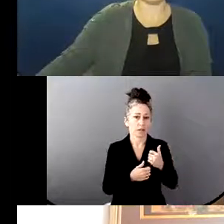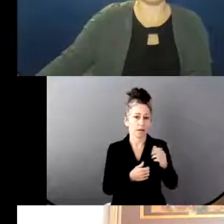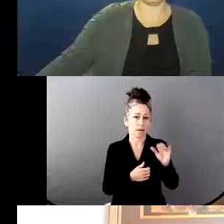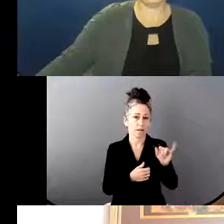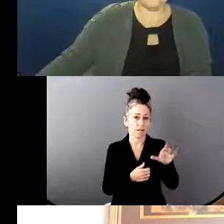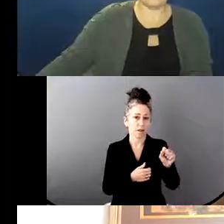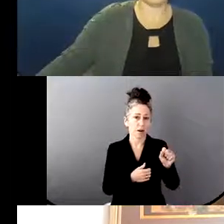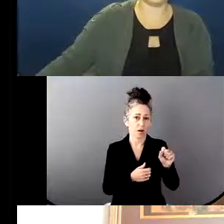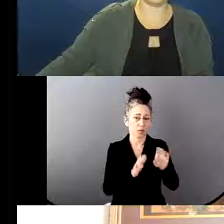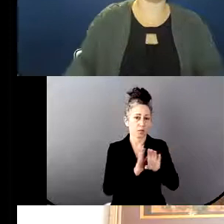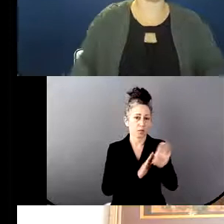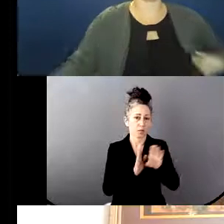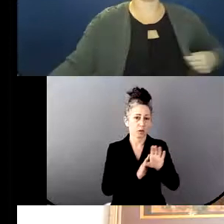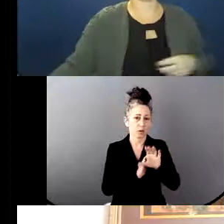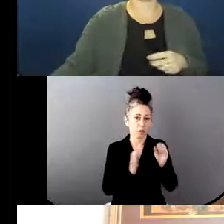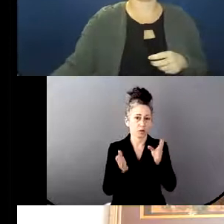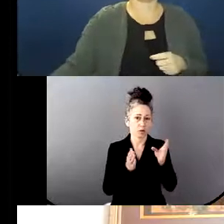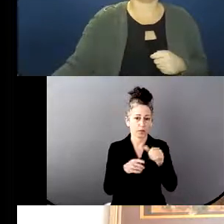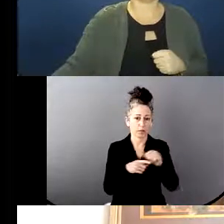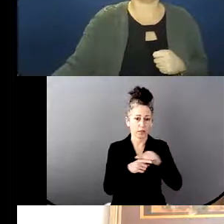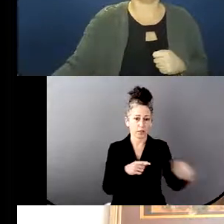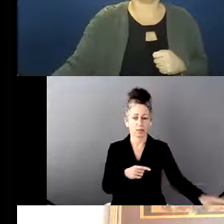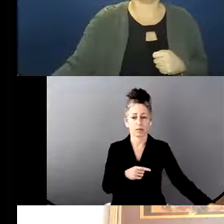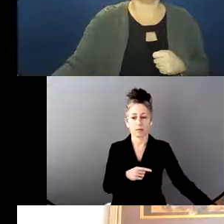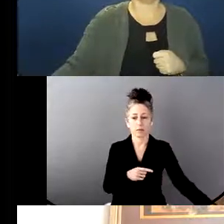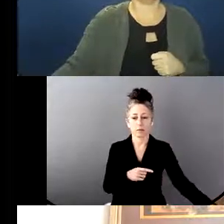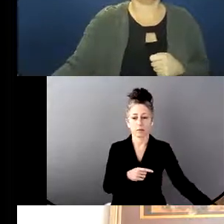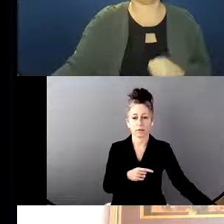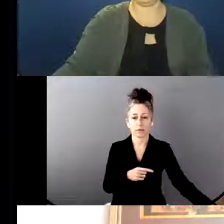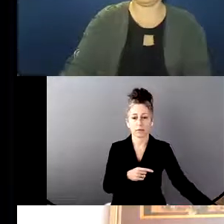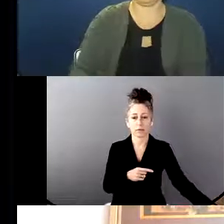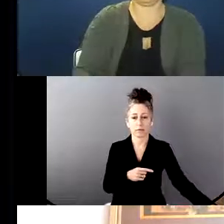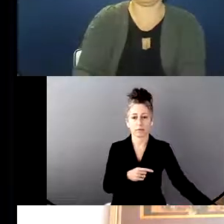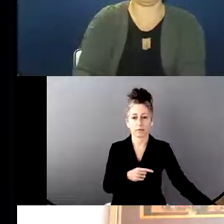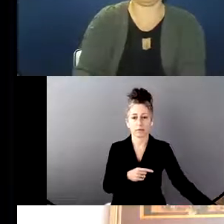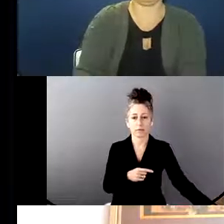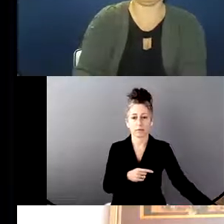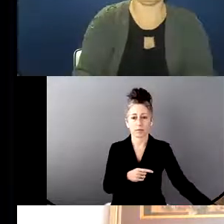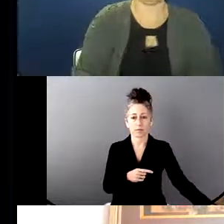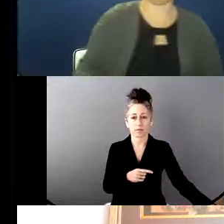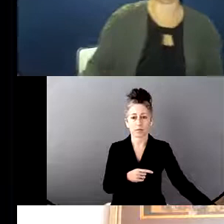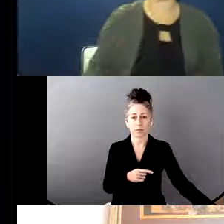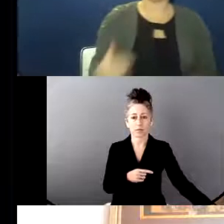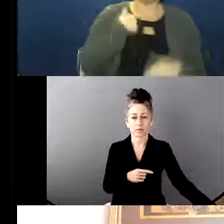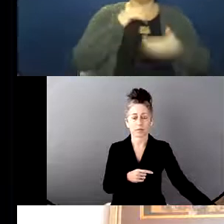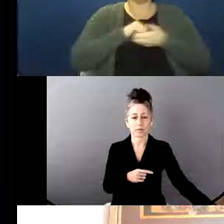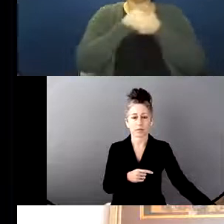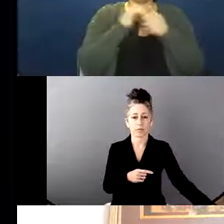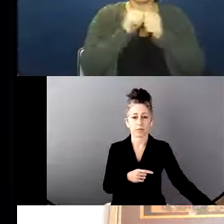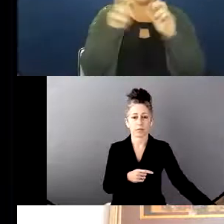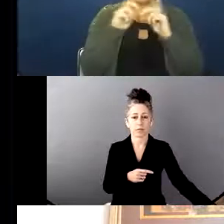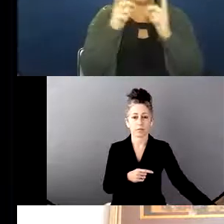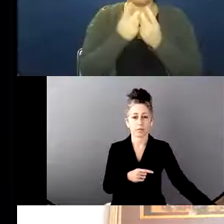co-service practice model that we're doing in collaboration with Department of Rehabilitation